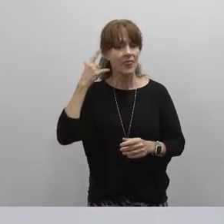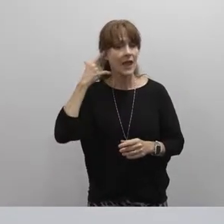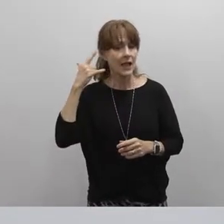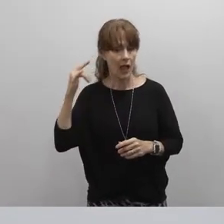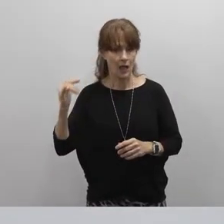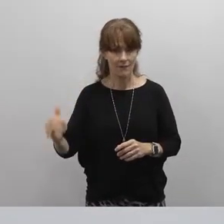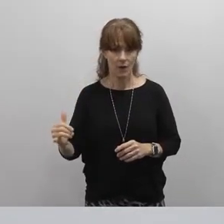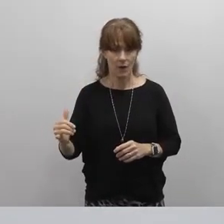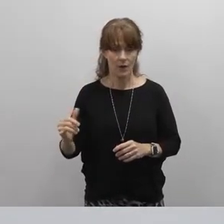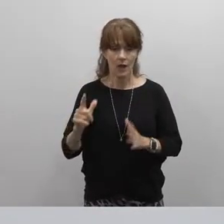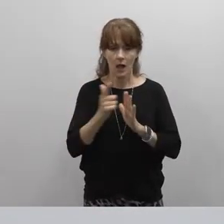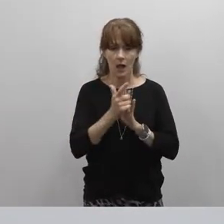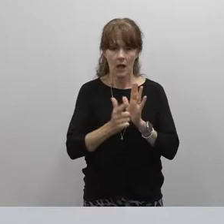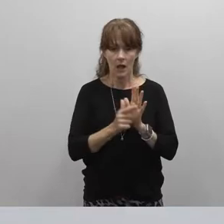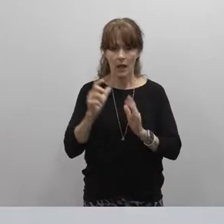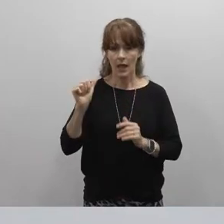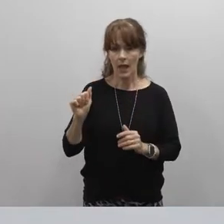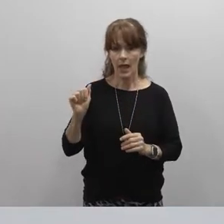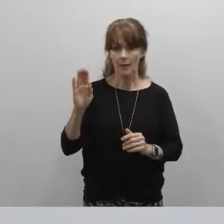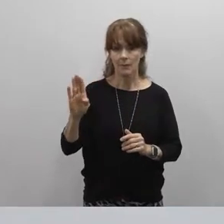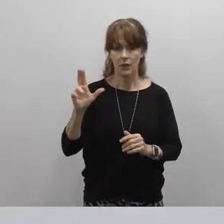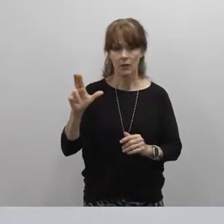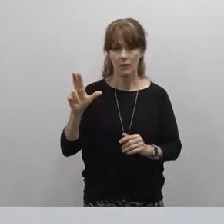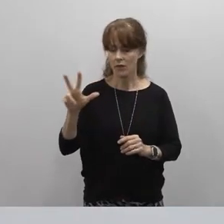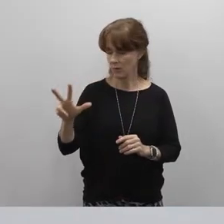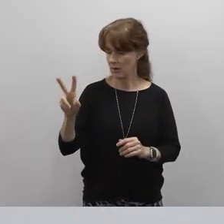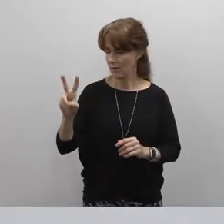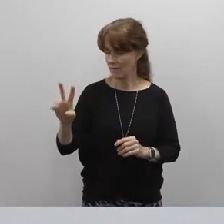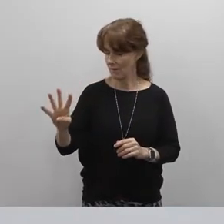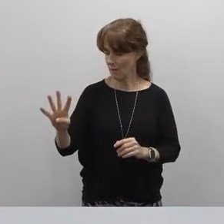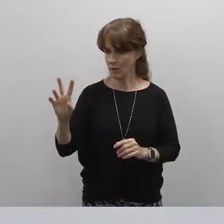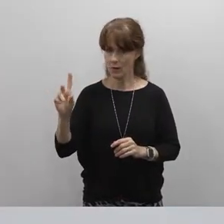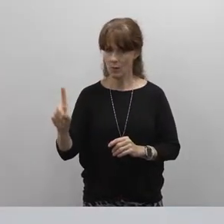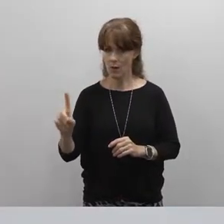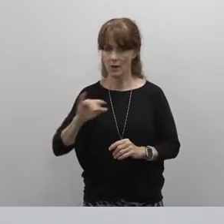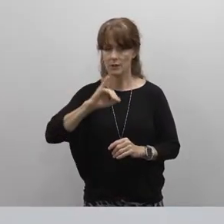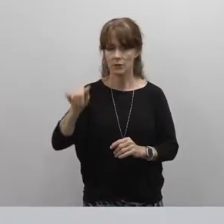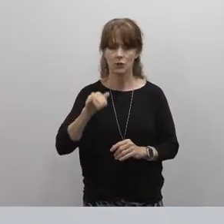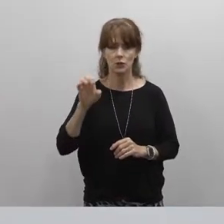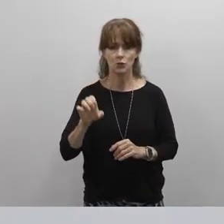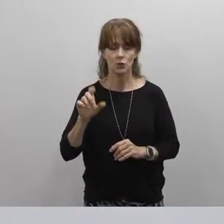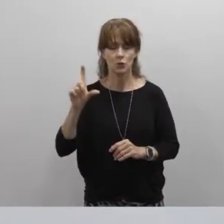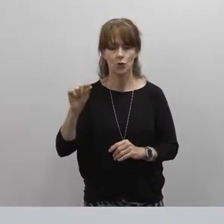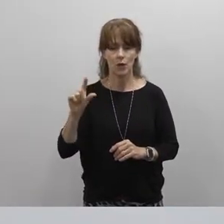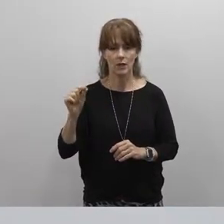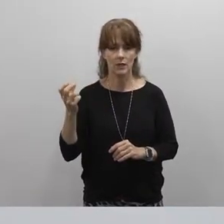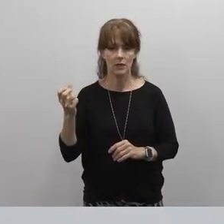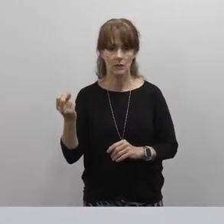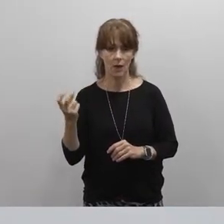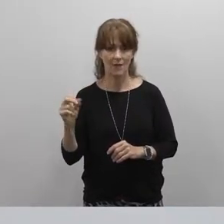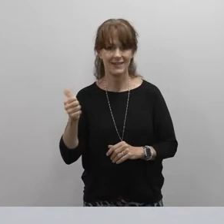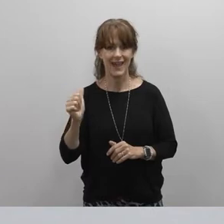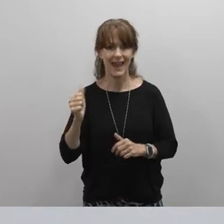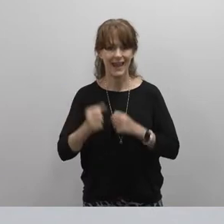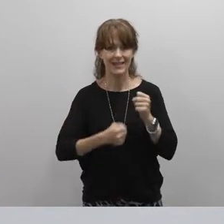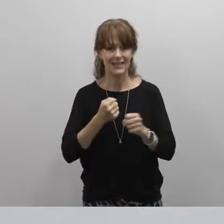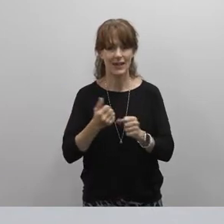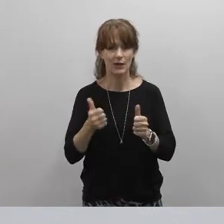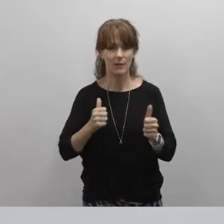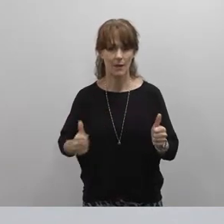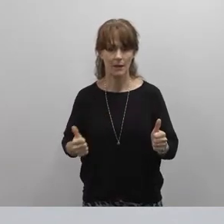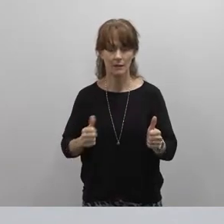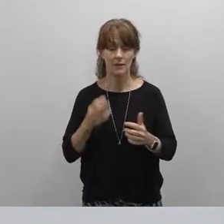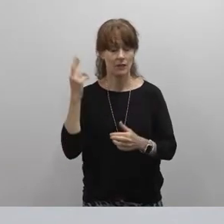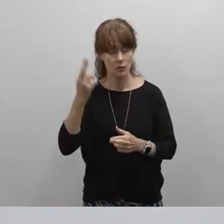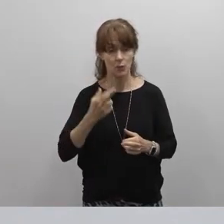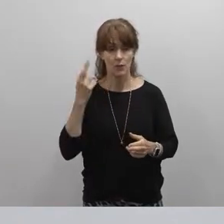California law AB 341 went into effect in June 2012, so we are now 10 years behind, which is a big reason why my